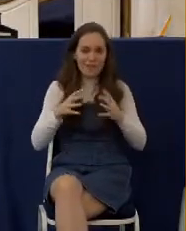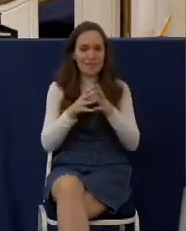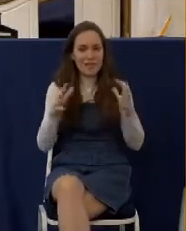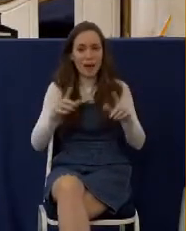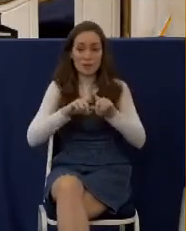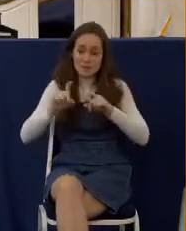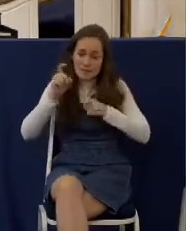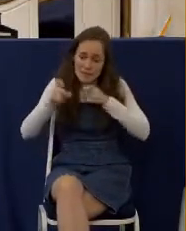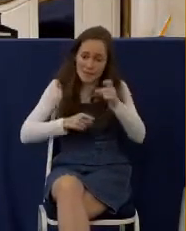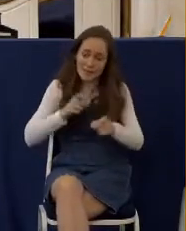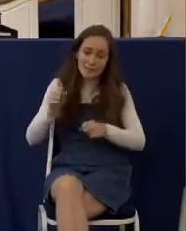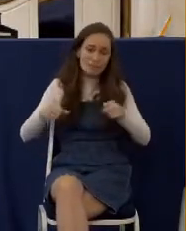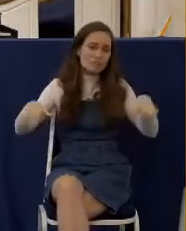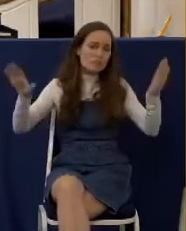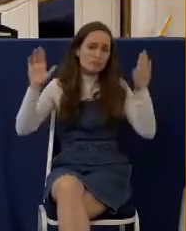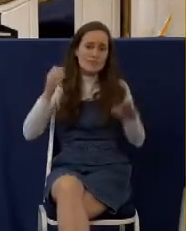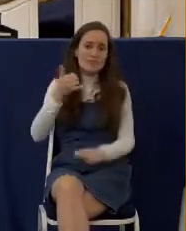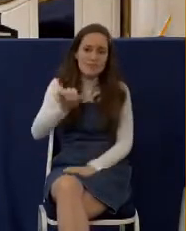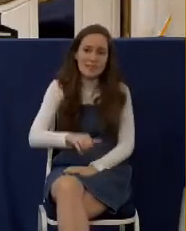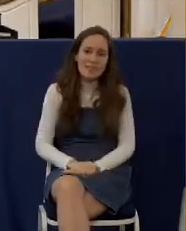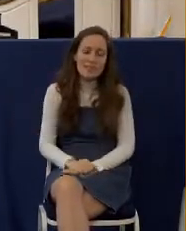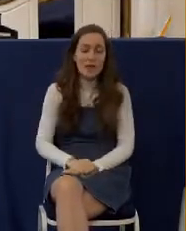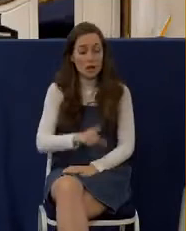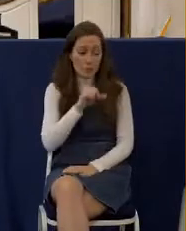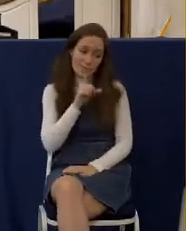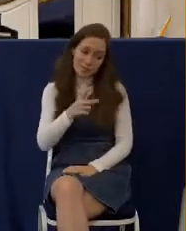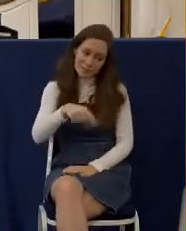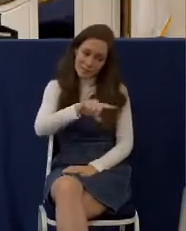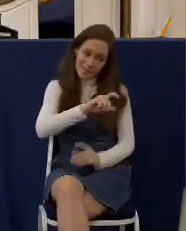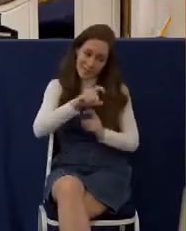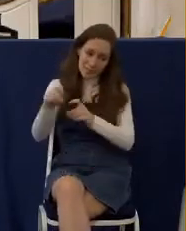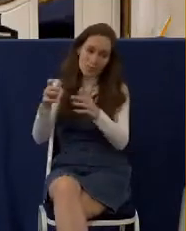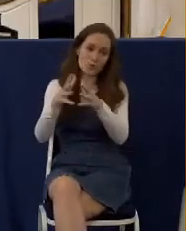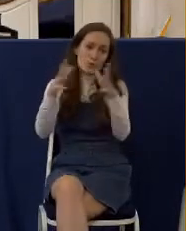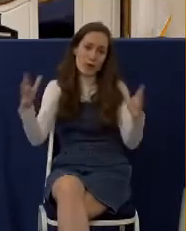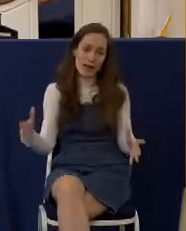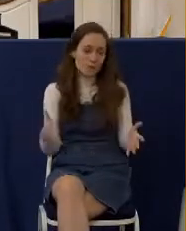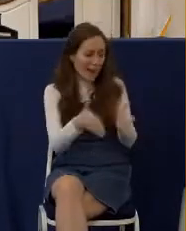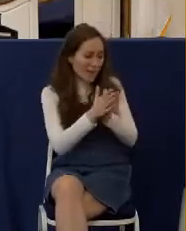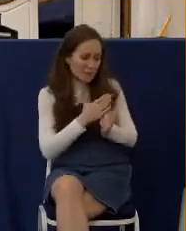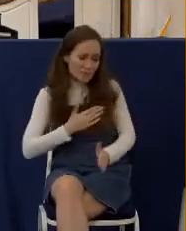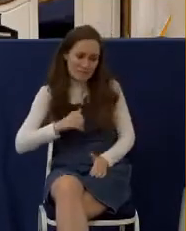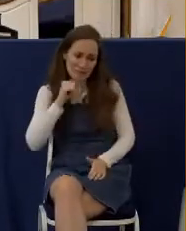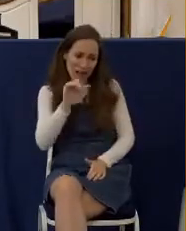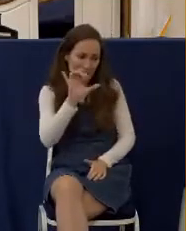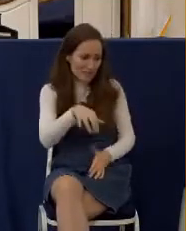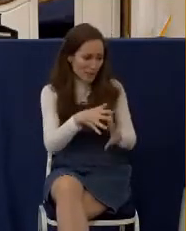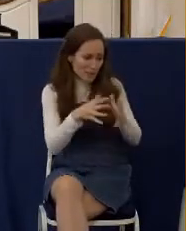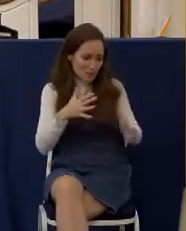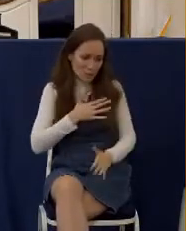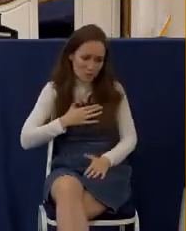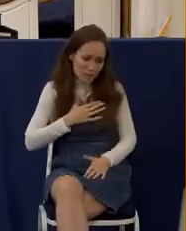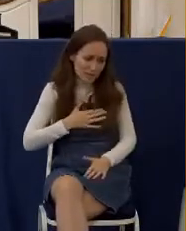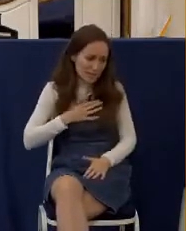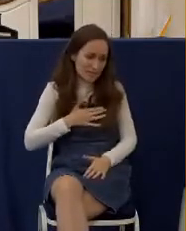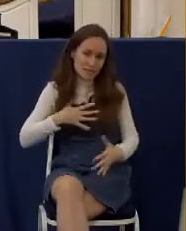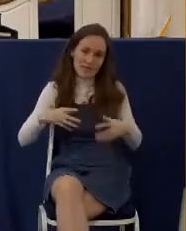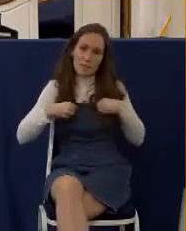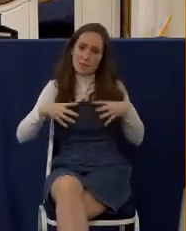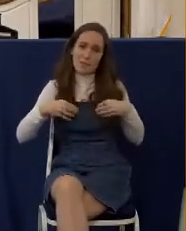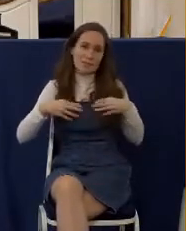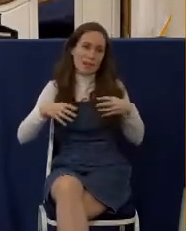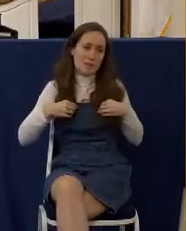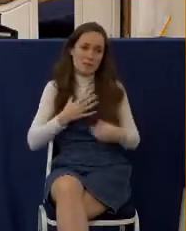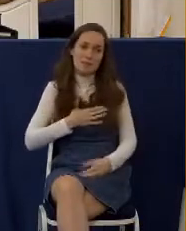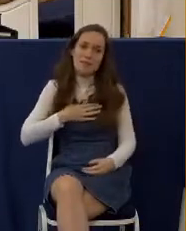sacrificially. And in fact, they probably give too much. And when we ask them, please, not that much, they said, please, we plead with you. Please take this. That